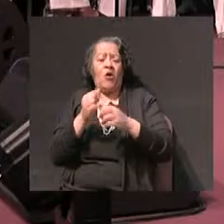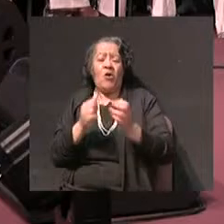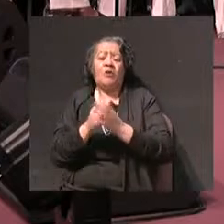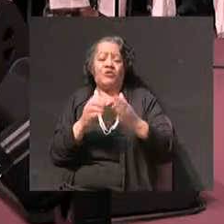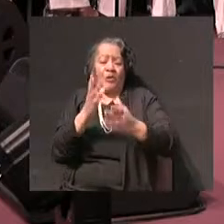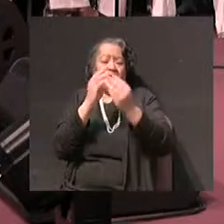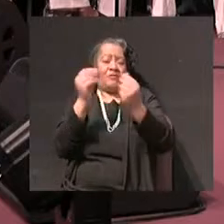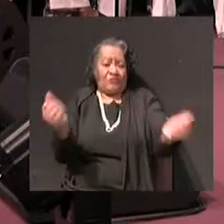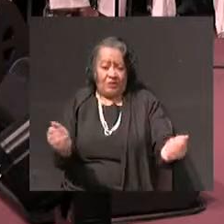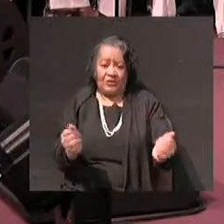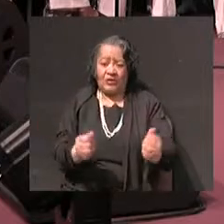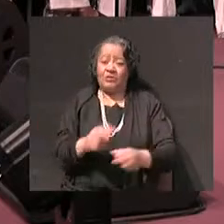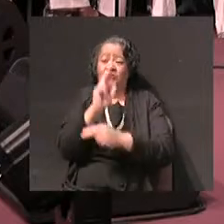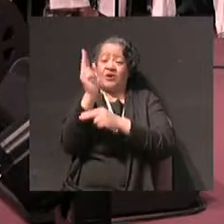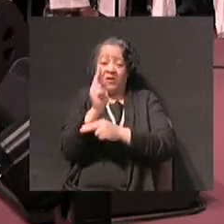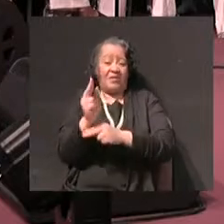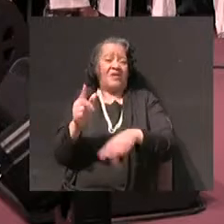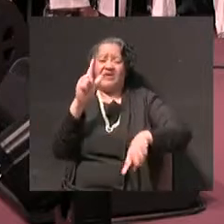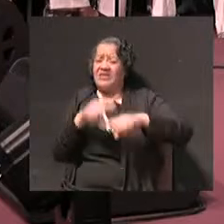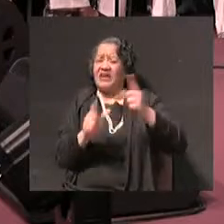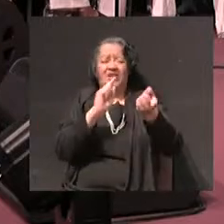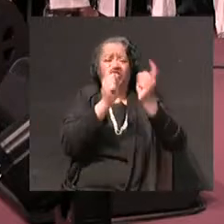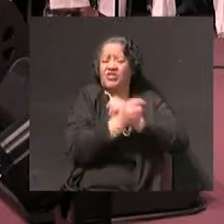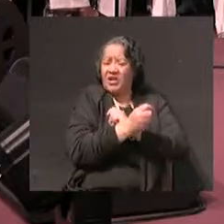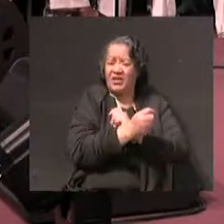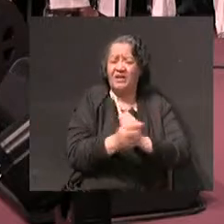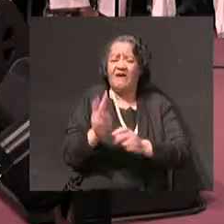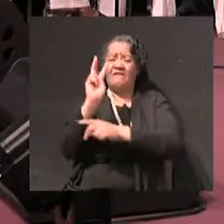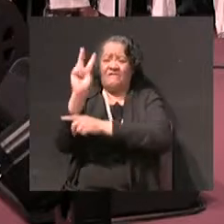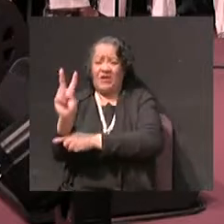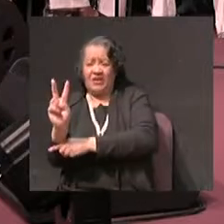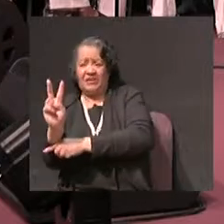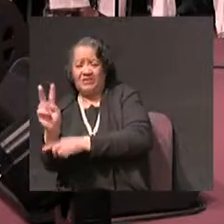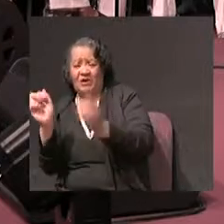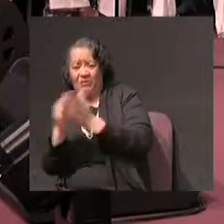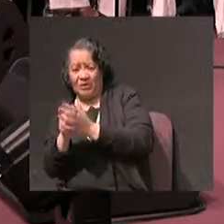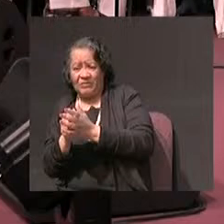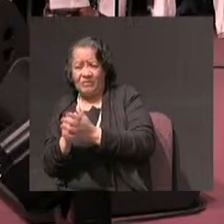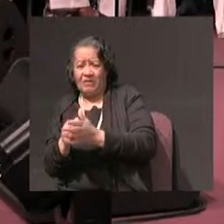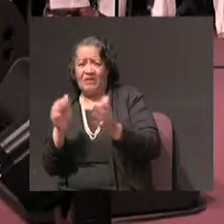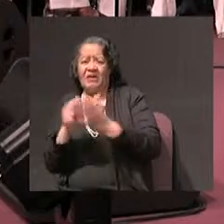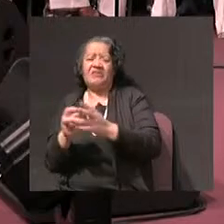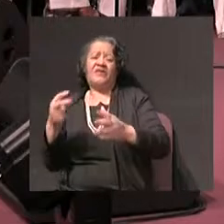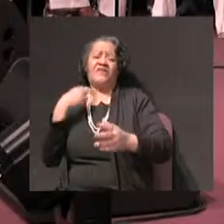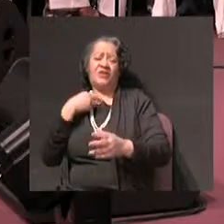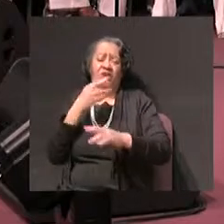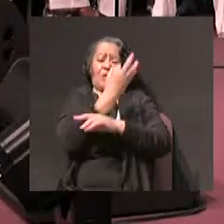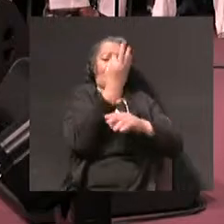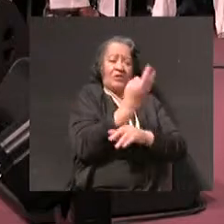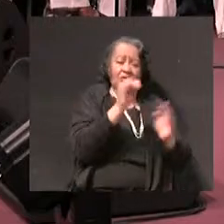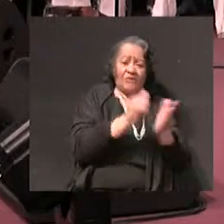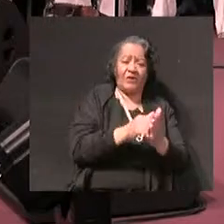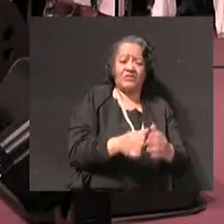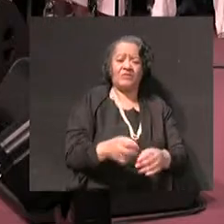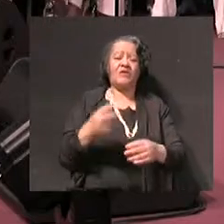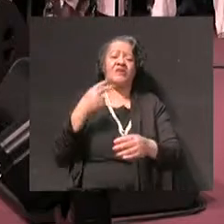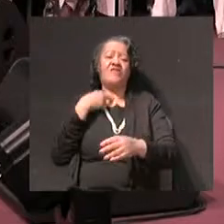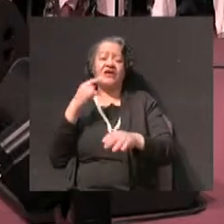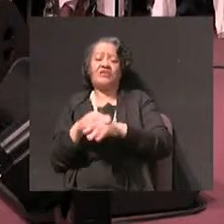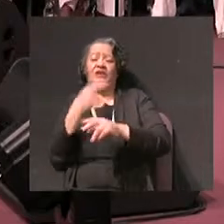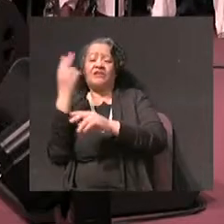U, he's unchanging. V, he's a victim on Friday, but he's a victor